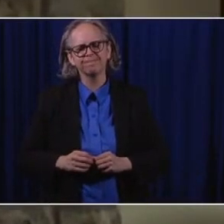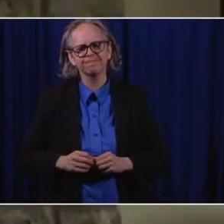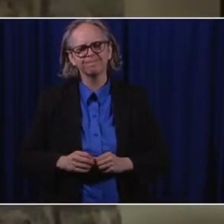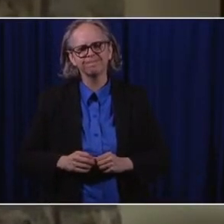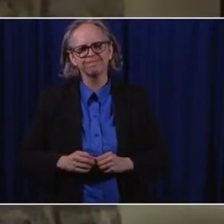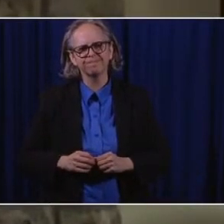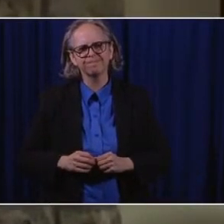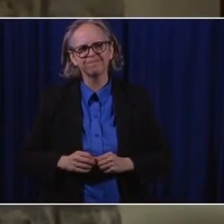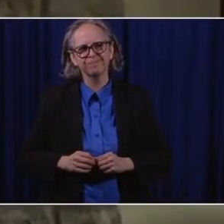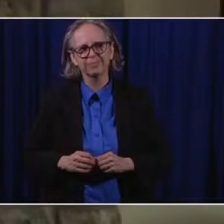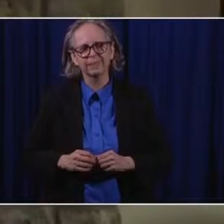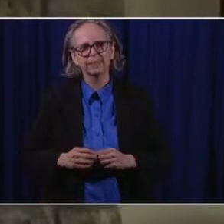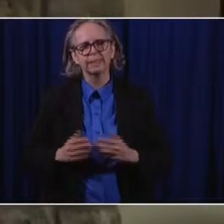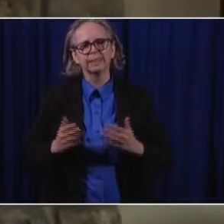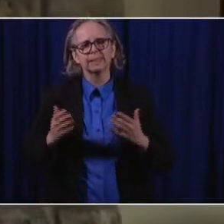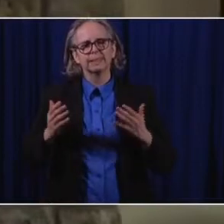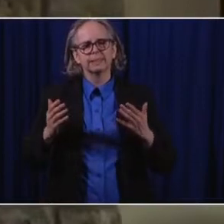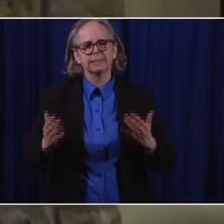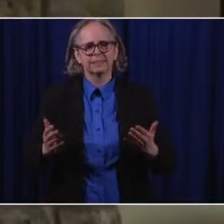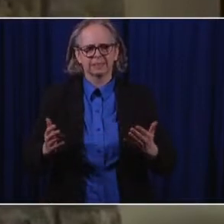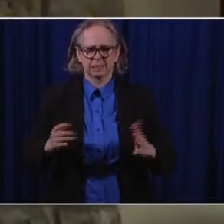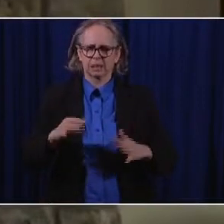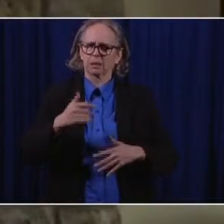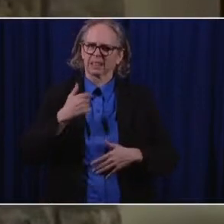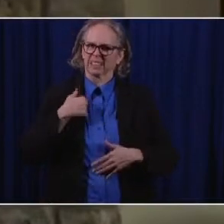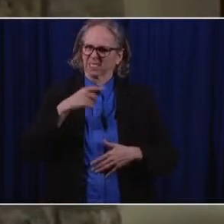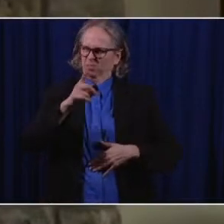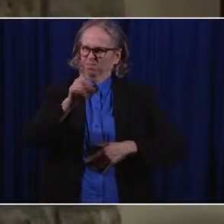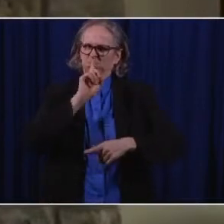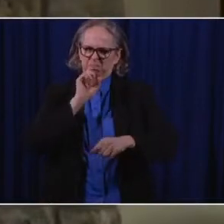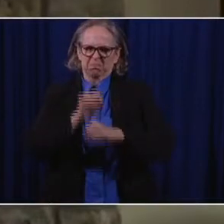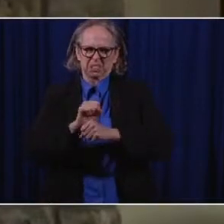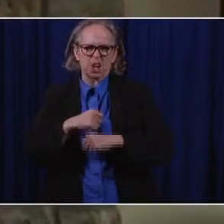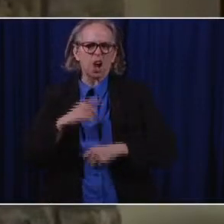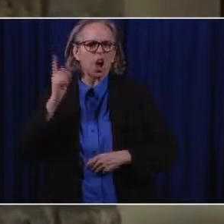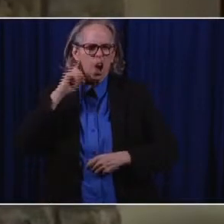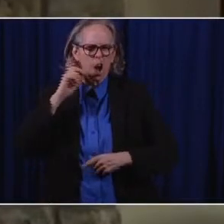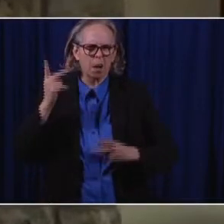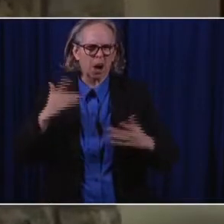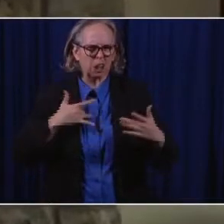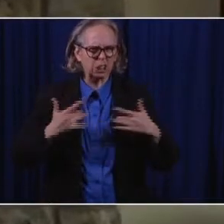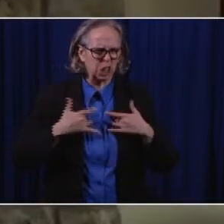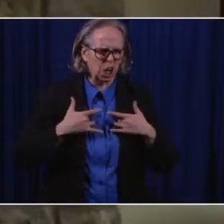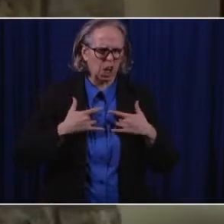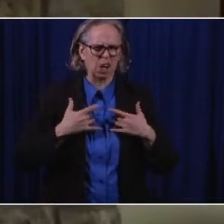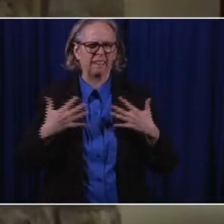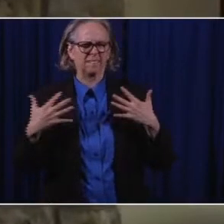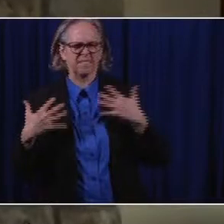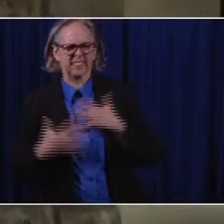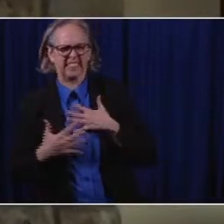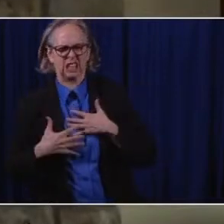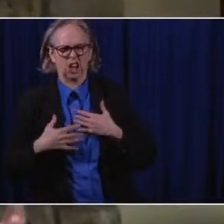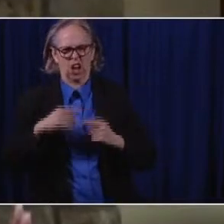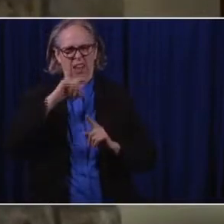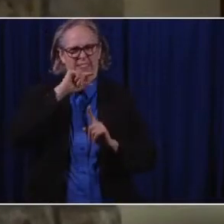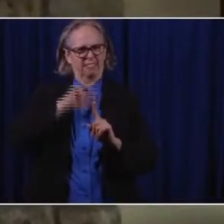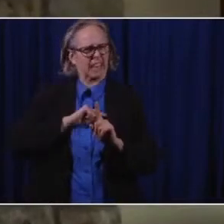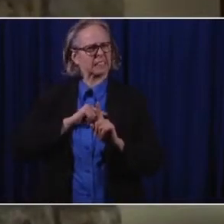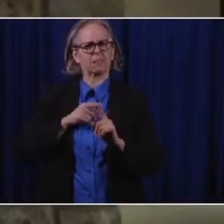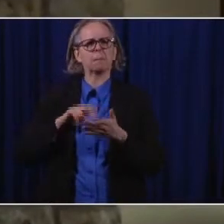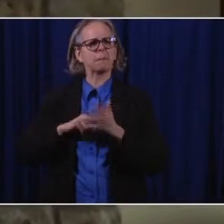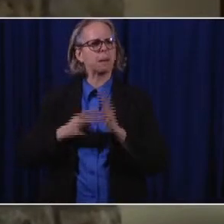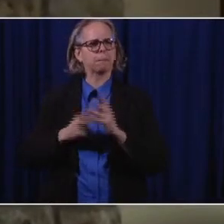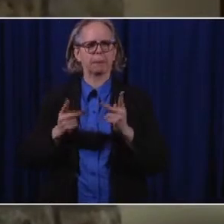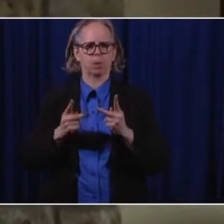real fear is that at Thanksgiving, this period of time when we traditionally are together, that you'll see a spread